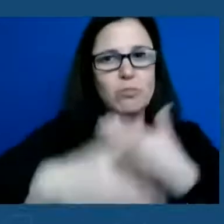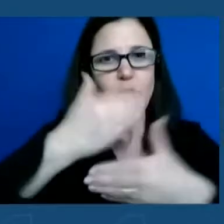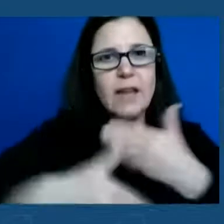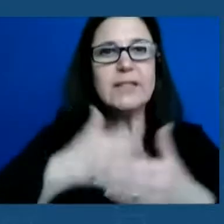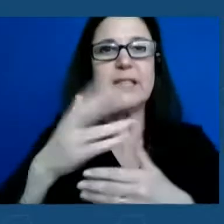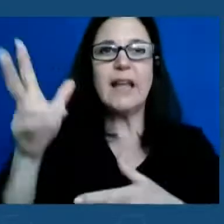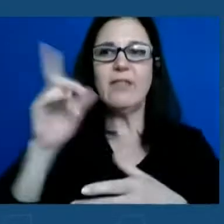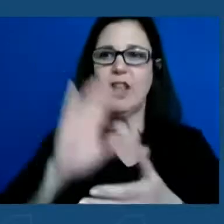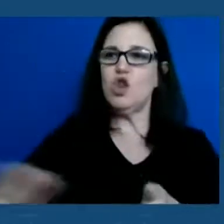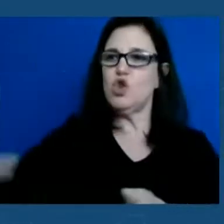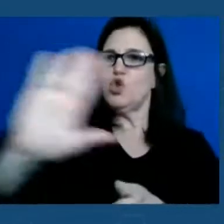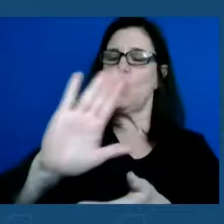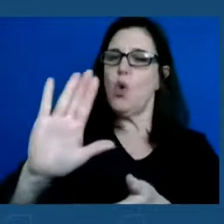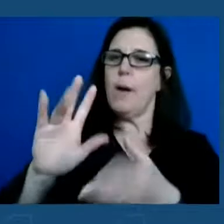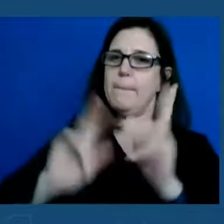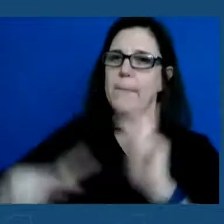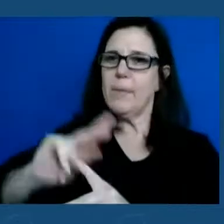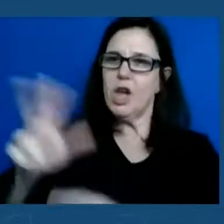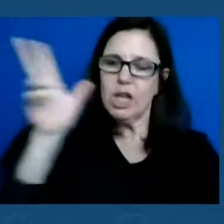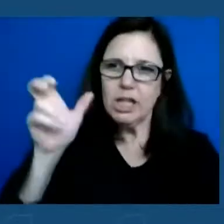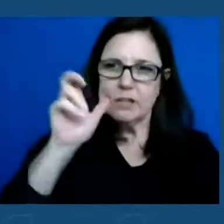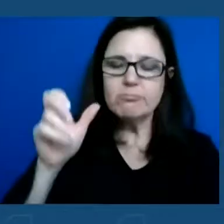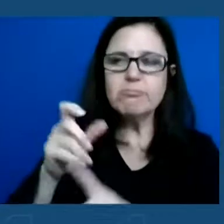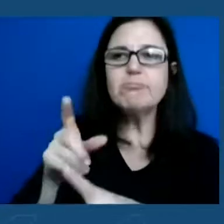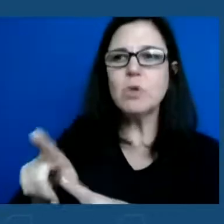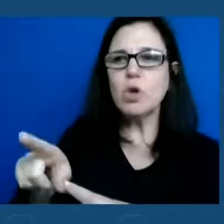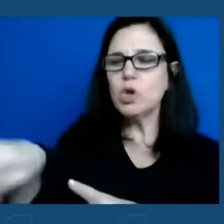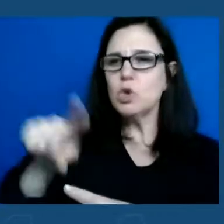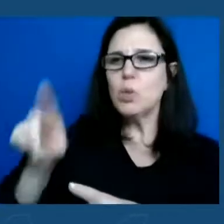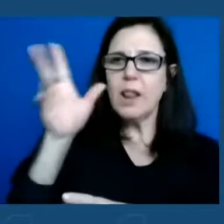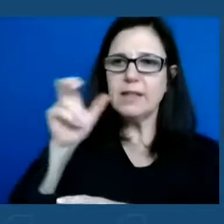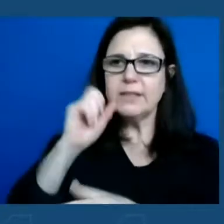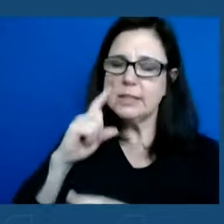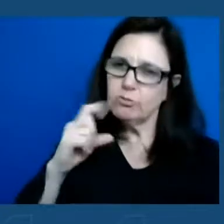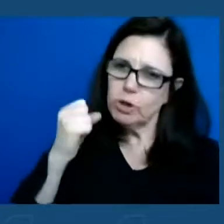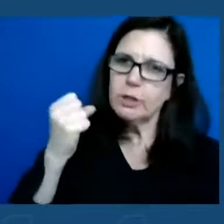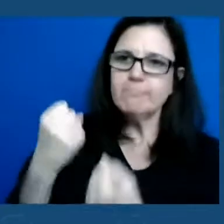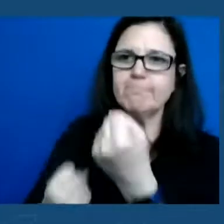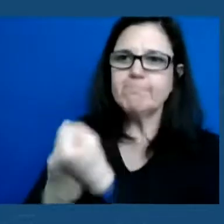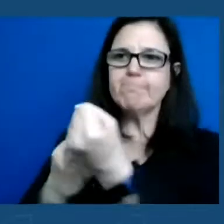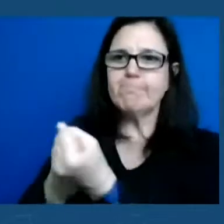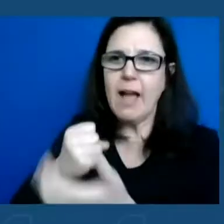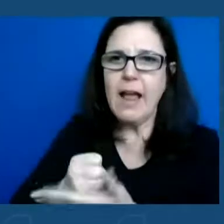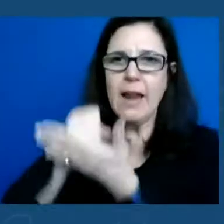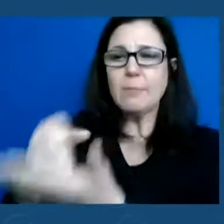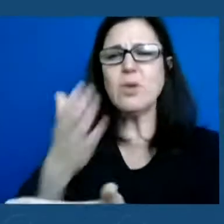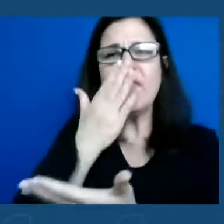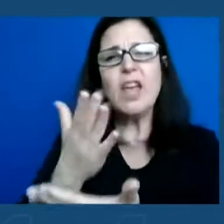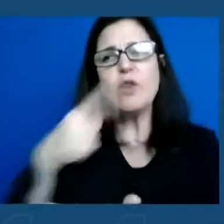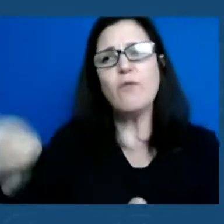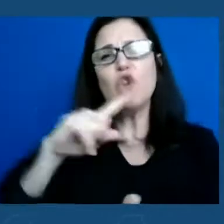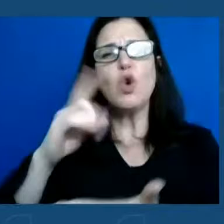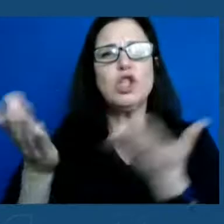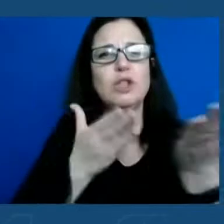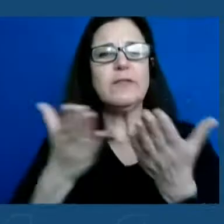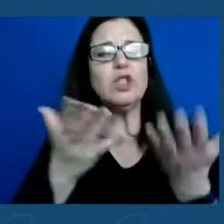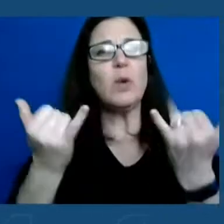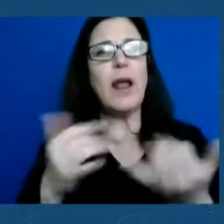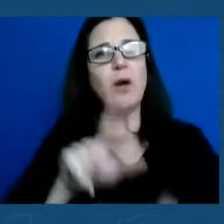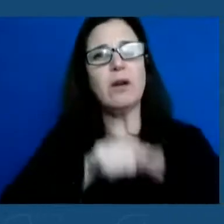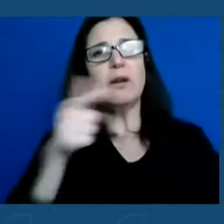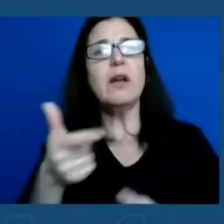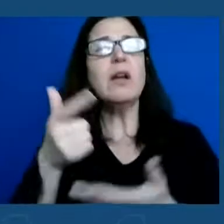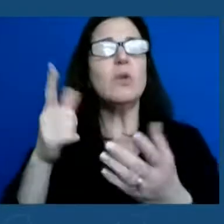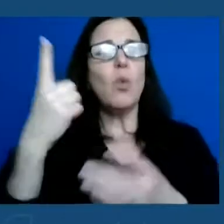We listened to them loud and clear. You're great champions. And I thank all of you for your service. And so with that, I want you to hear from one of